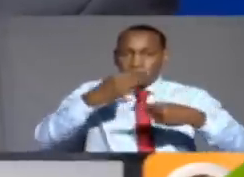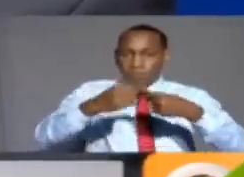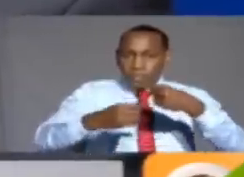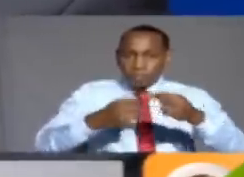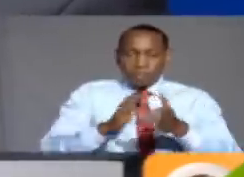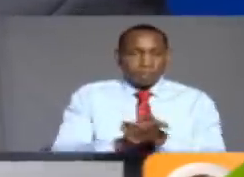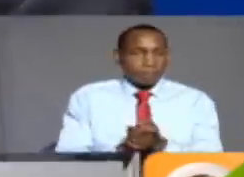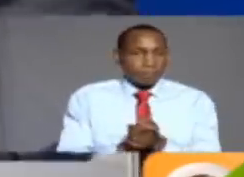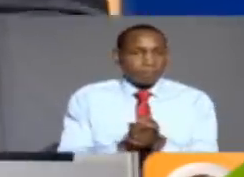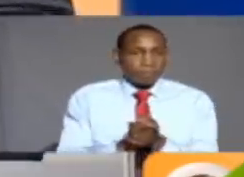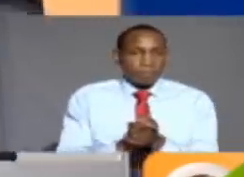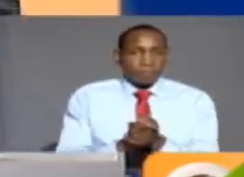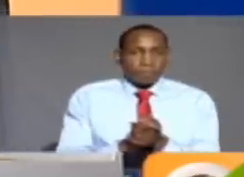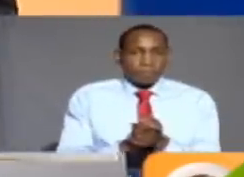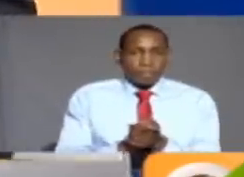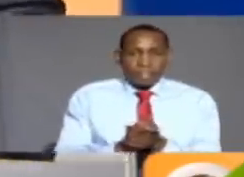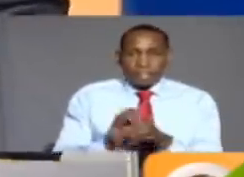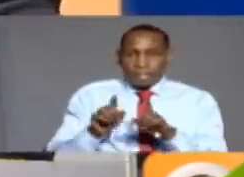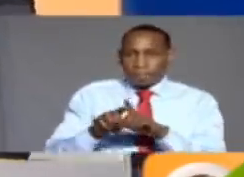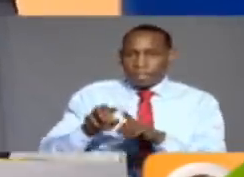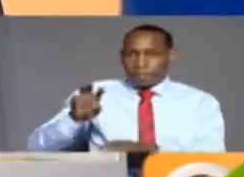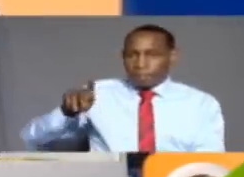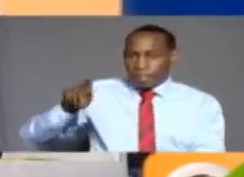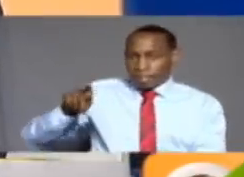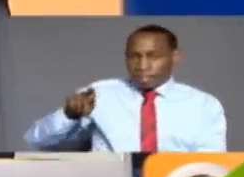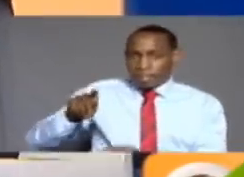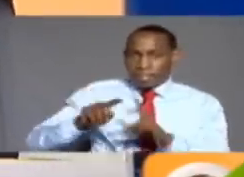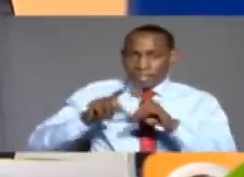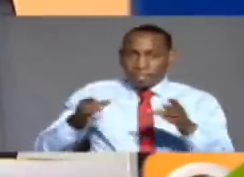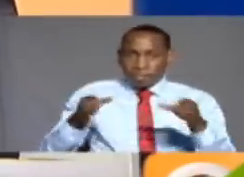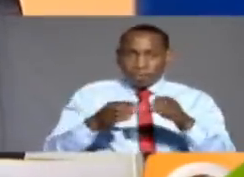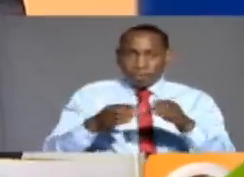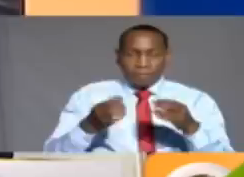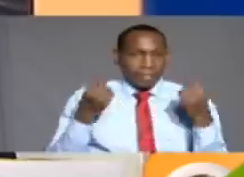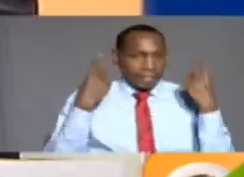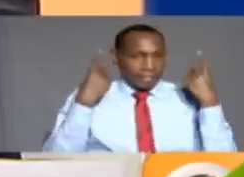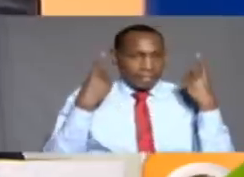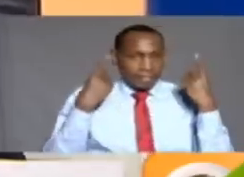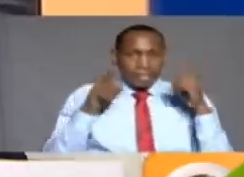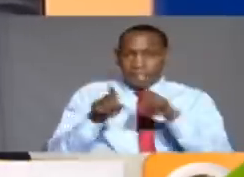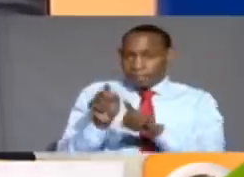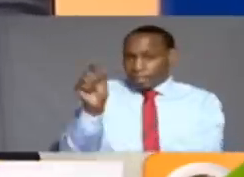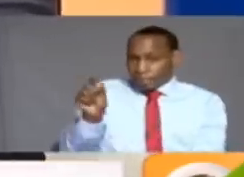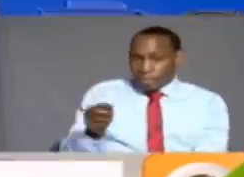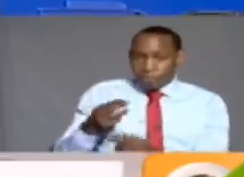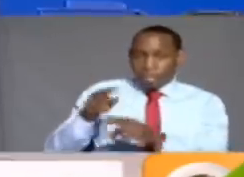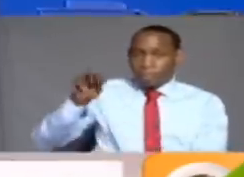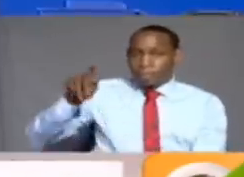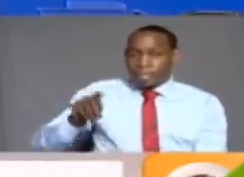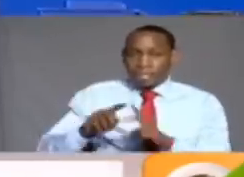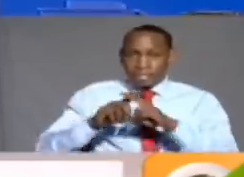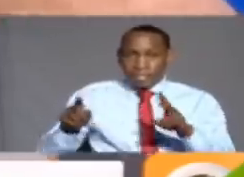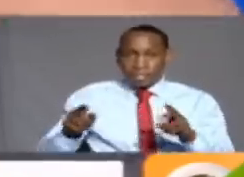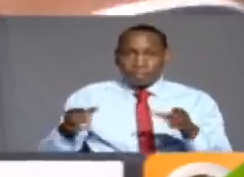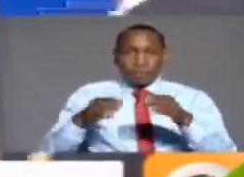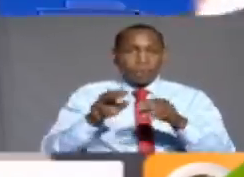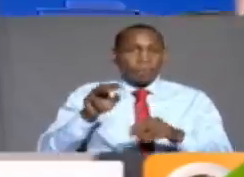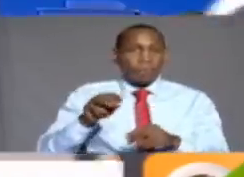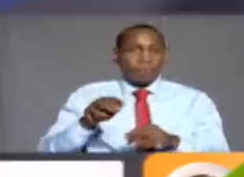And I always make fun. You know, Moses is the person who actually made me start Kieleweke. This guy. He made you start the Kieleweke? Yes, okay. Because